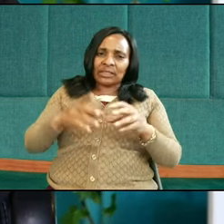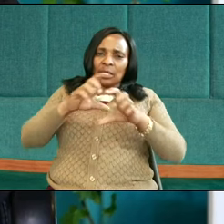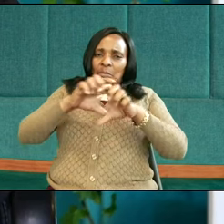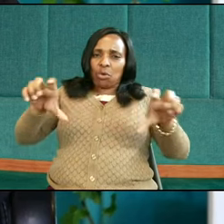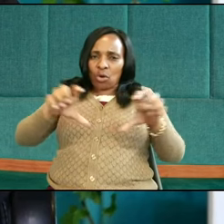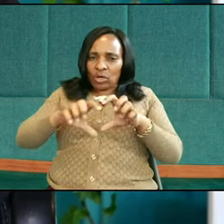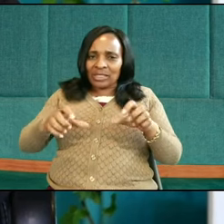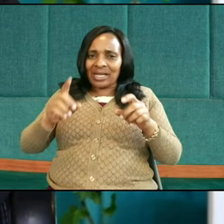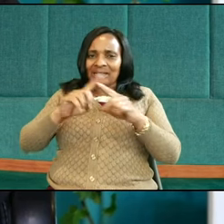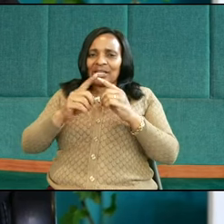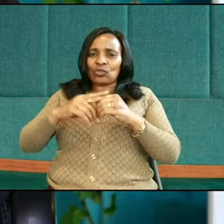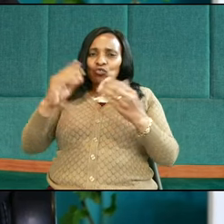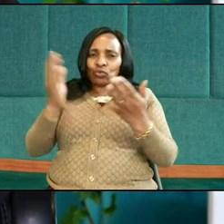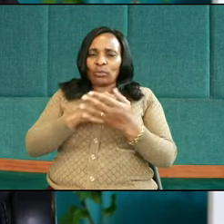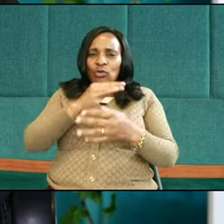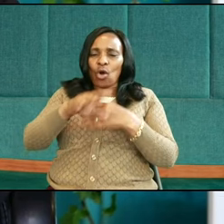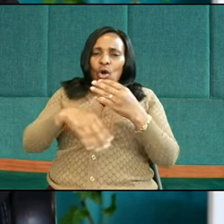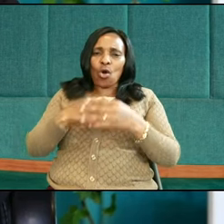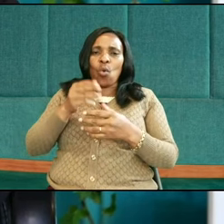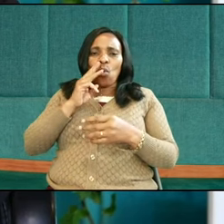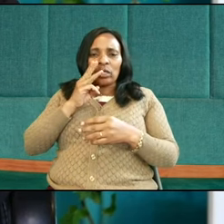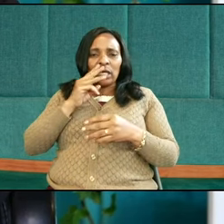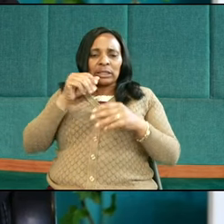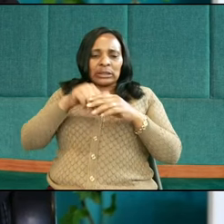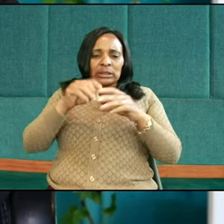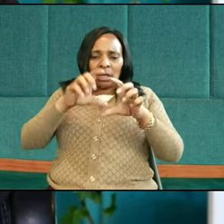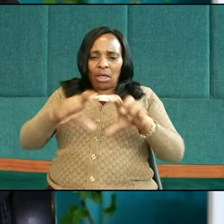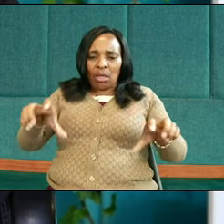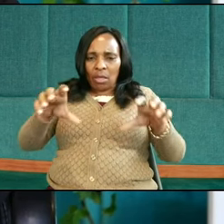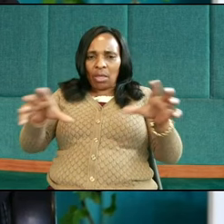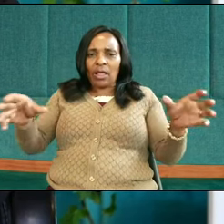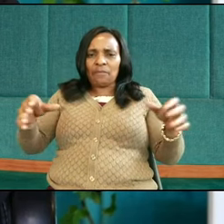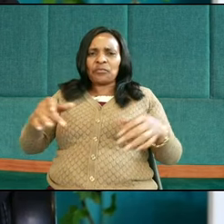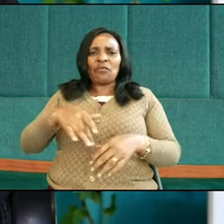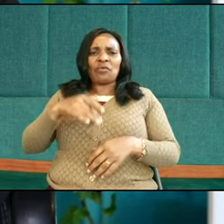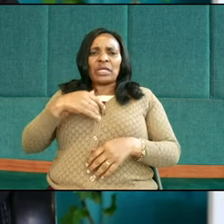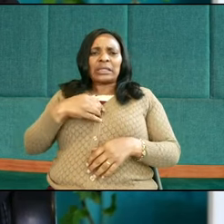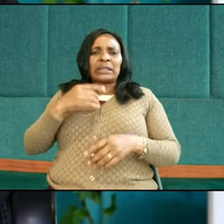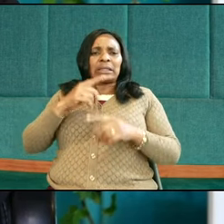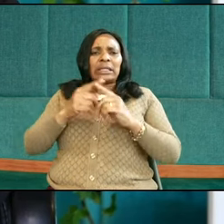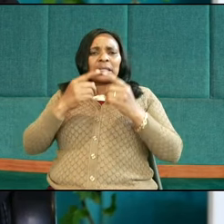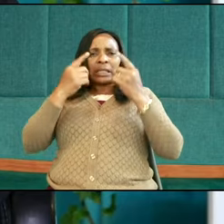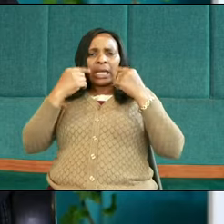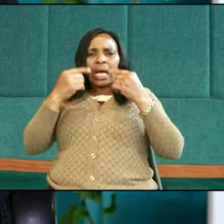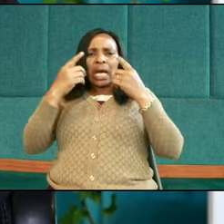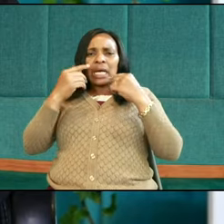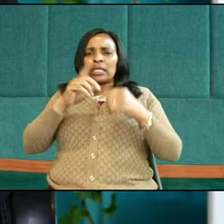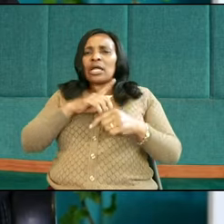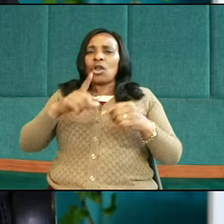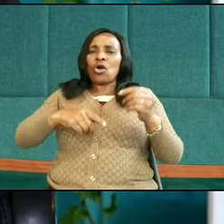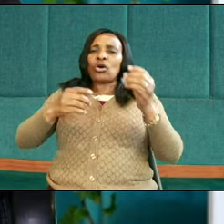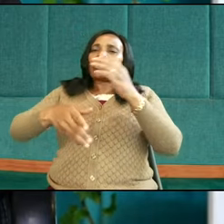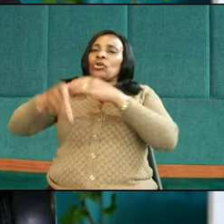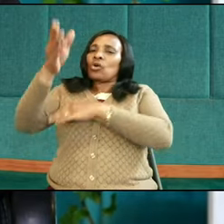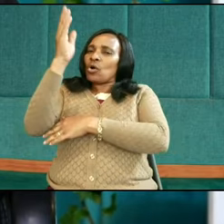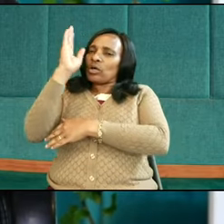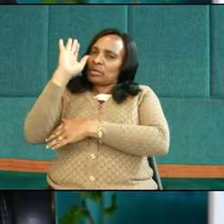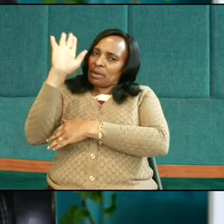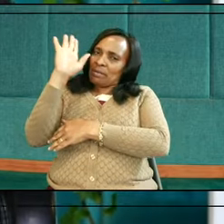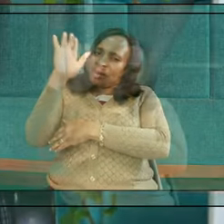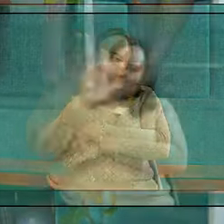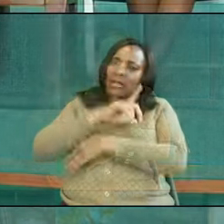water in the trench. When all the people saw this, they fell prostrate and cried, the Lord, He is God. The Lord, He is